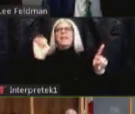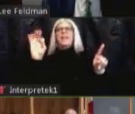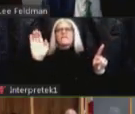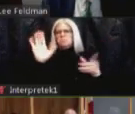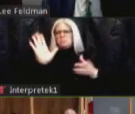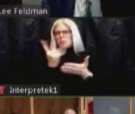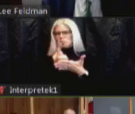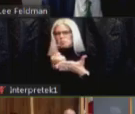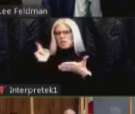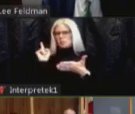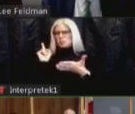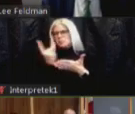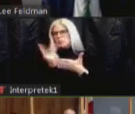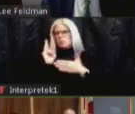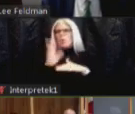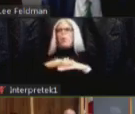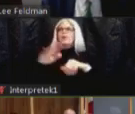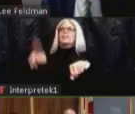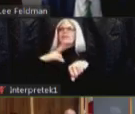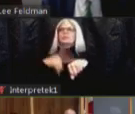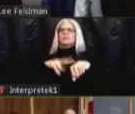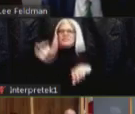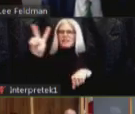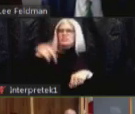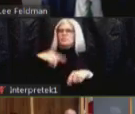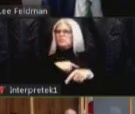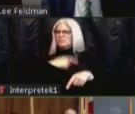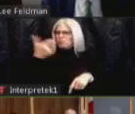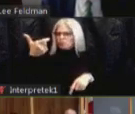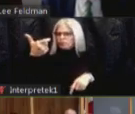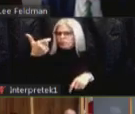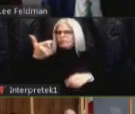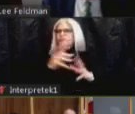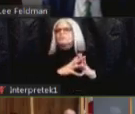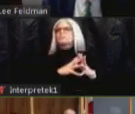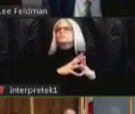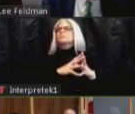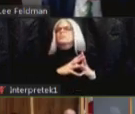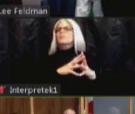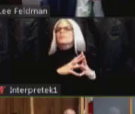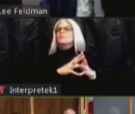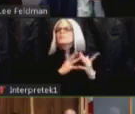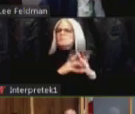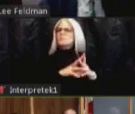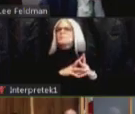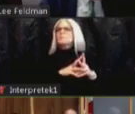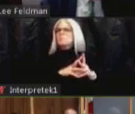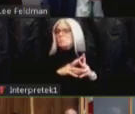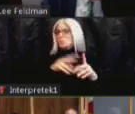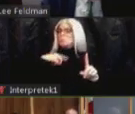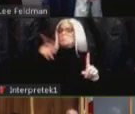television during the Super Bowl, or surrounding the Super Bowl, and it didn't look real effective to me. I could be